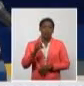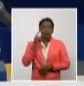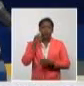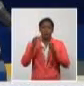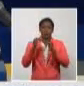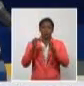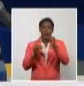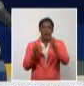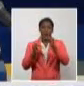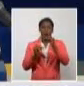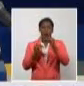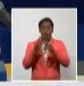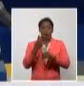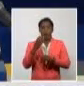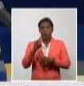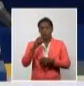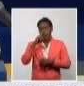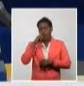virus.